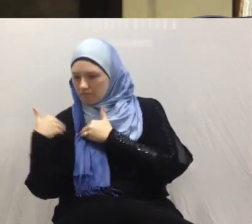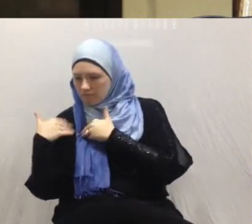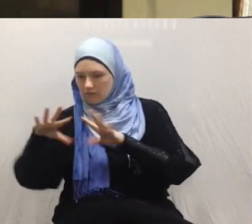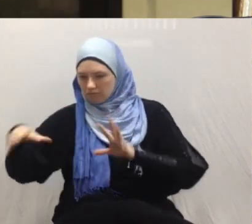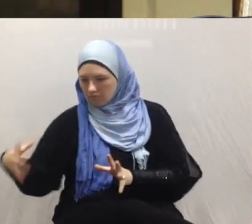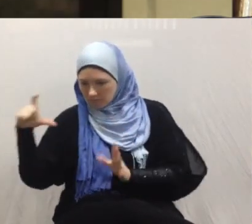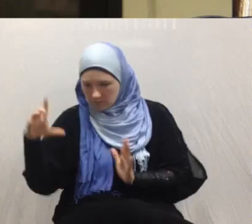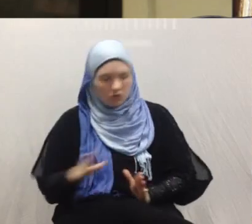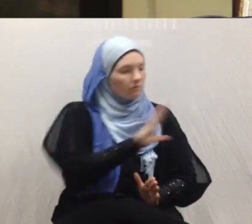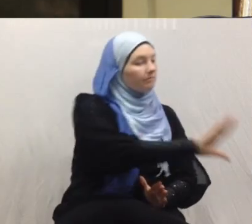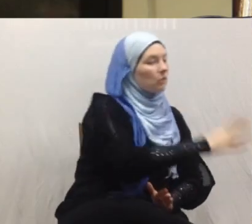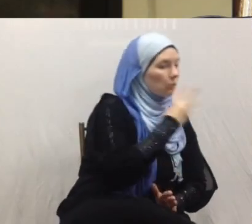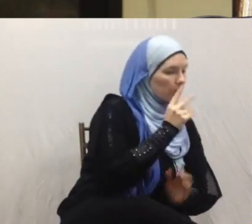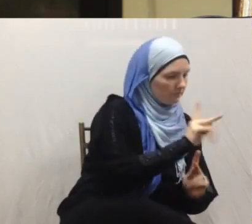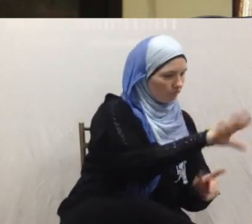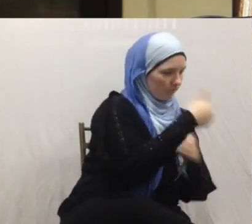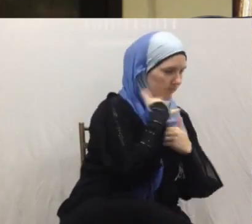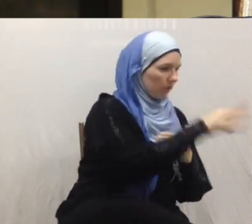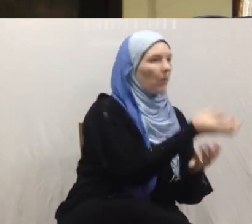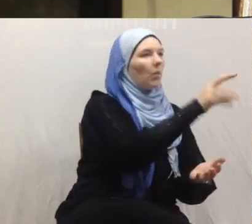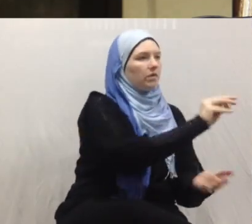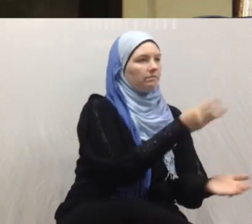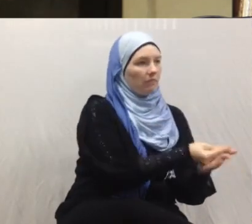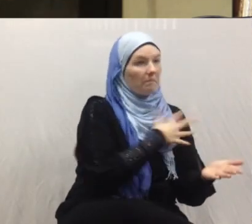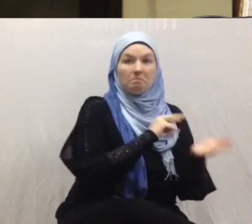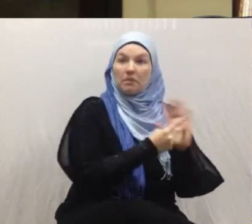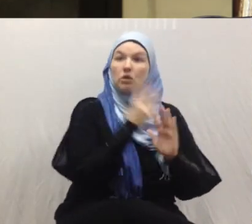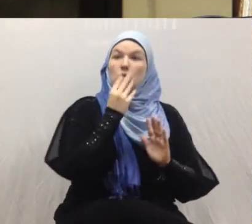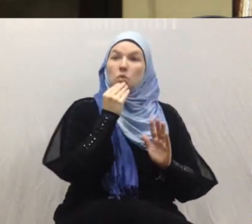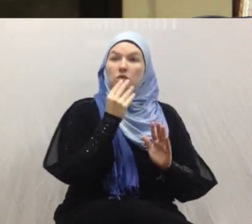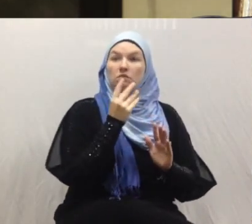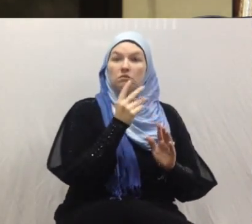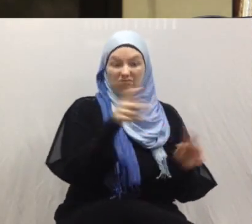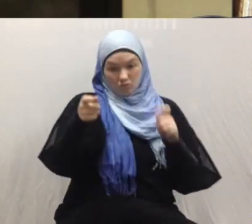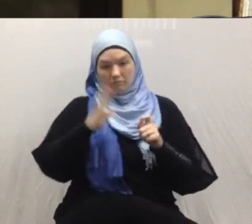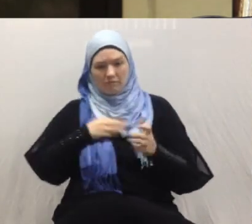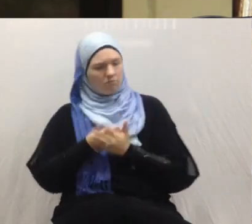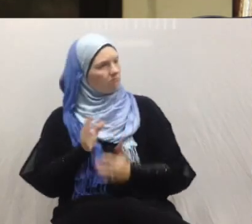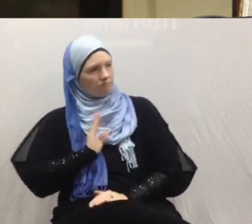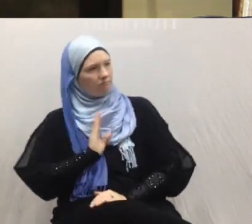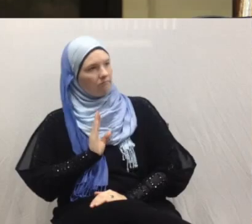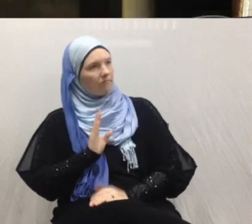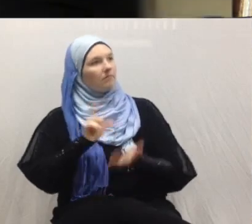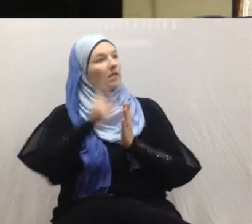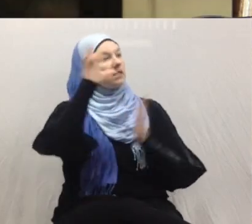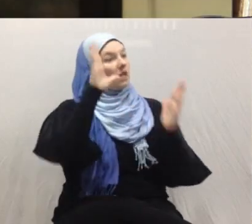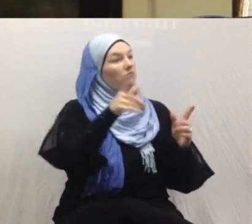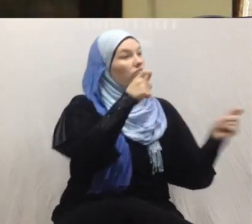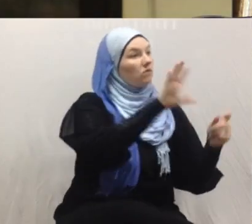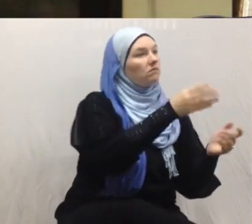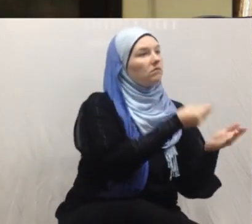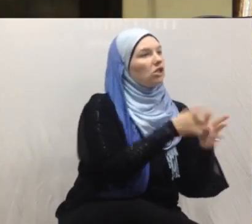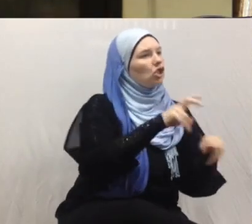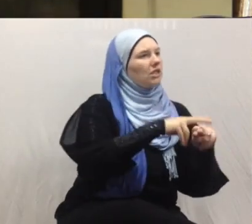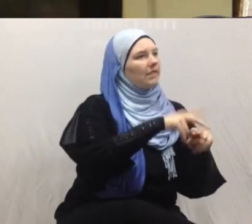ally's misdeeds. The wronged must be helped. If someone gets attacked, then all of the people